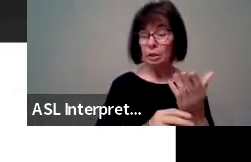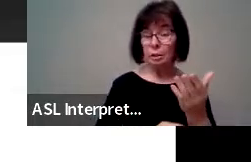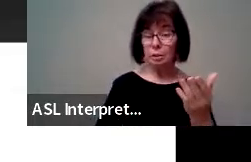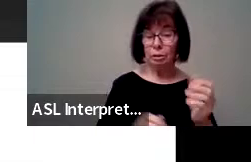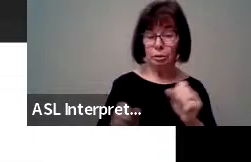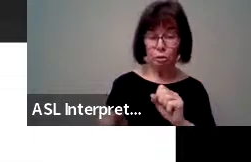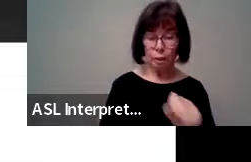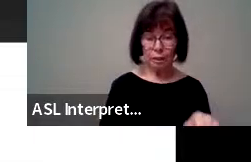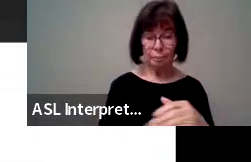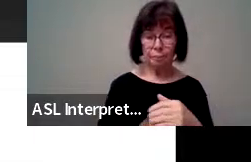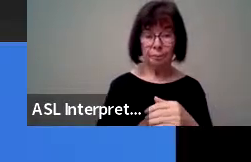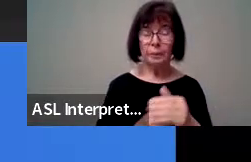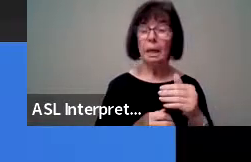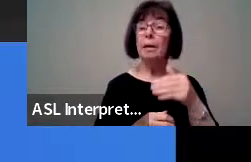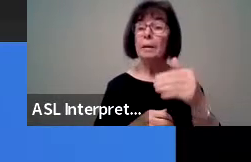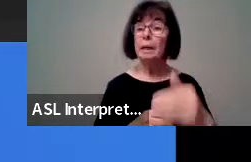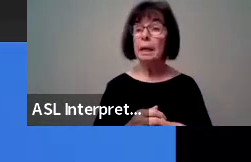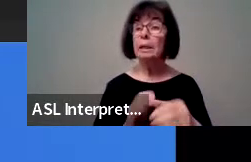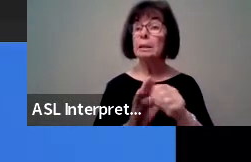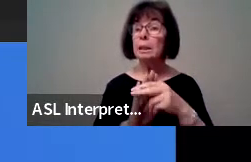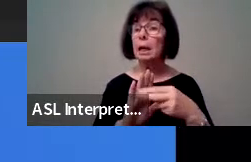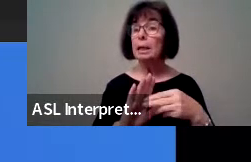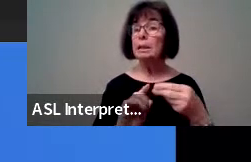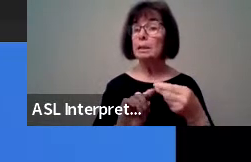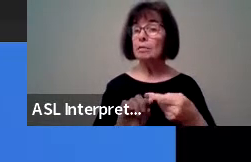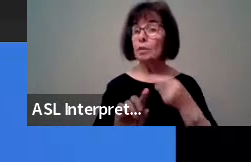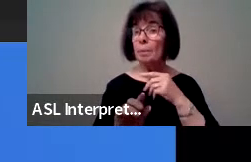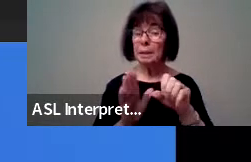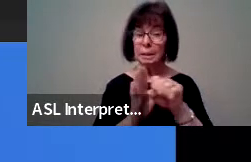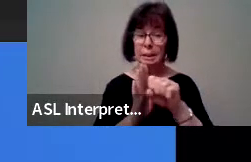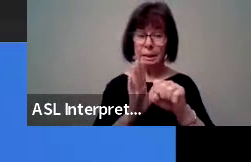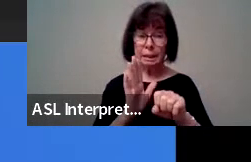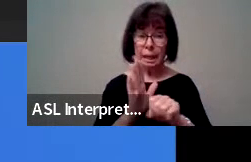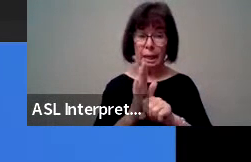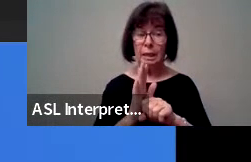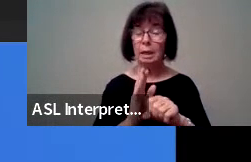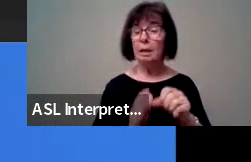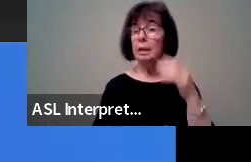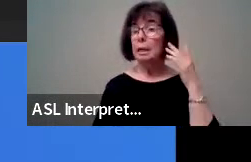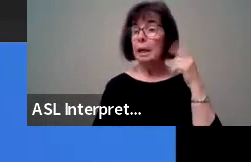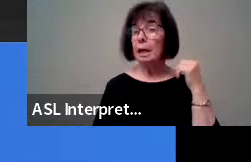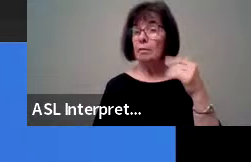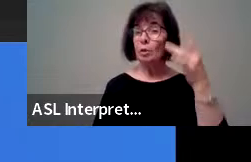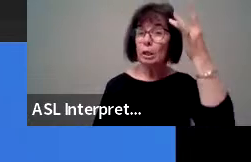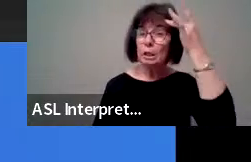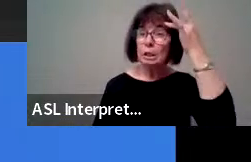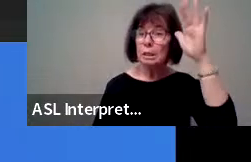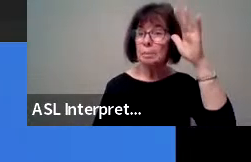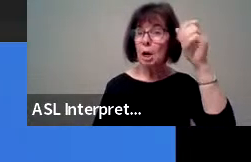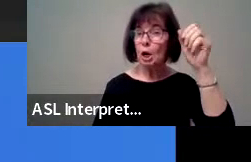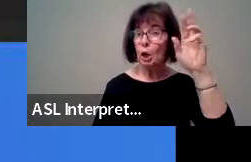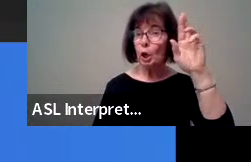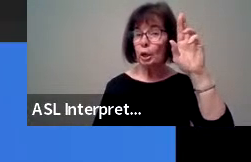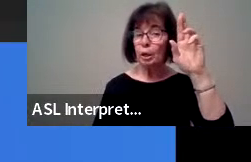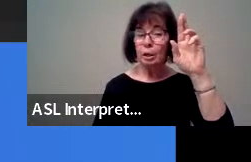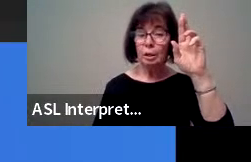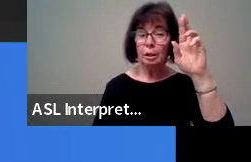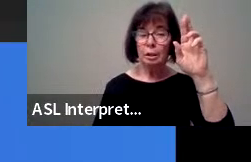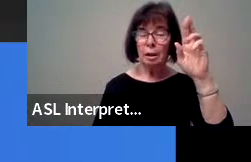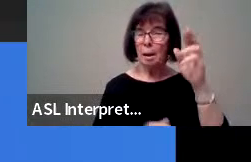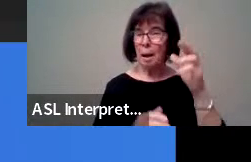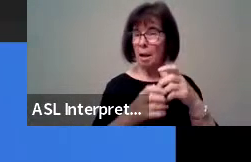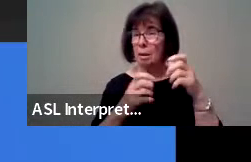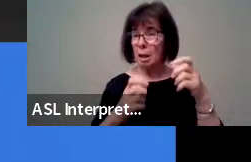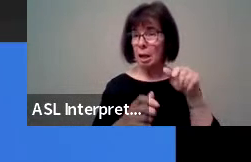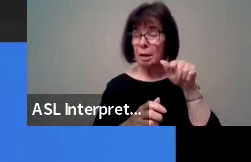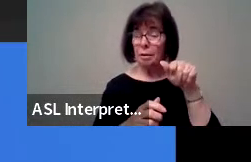slide from the state, the California Smarter framework. So much of this is really